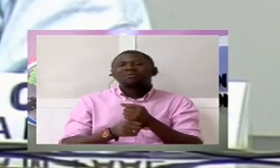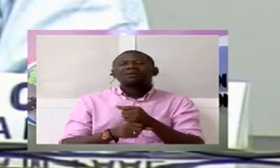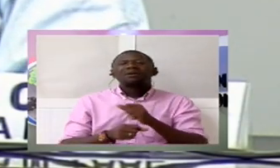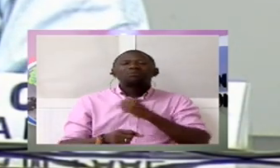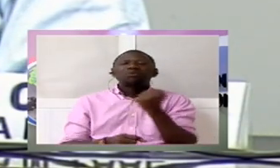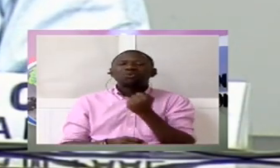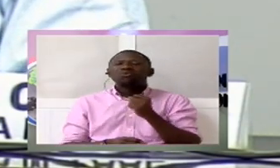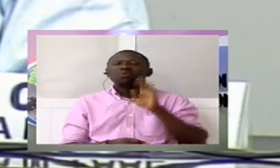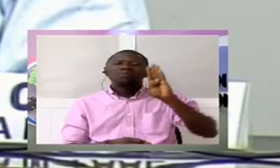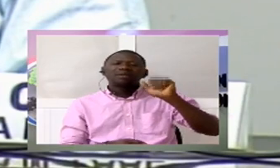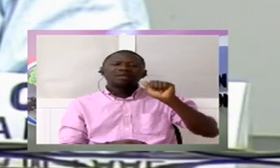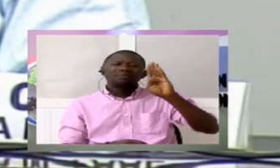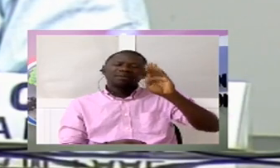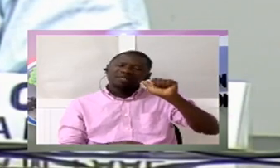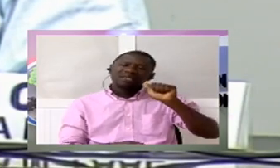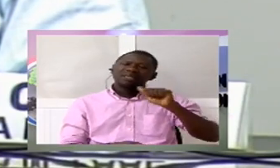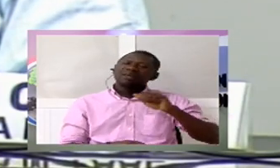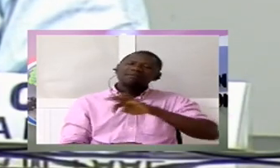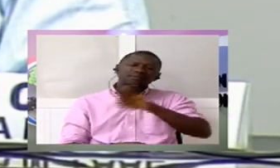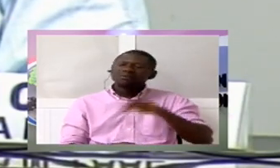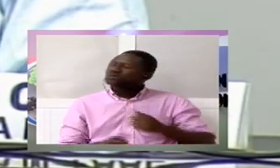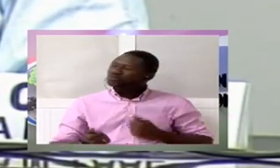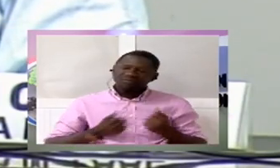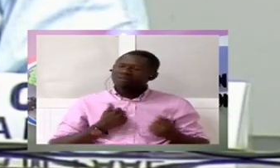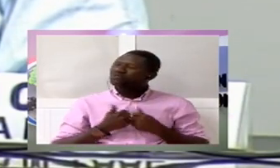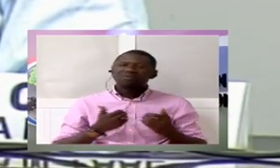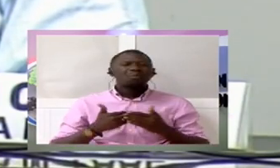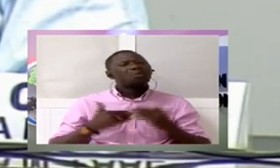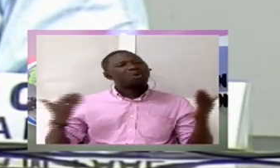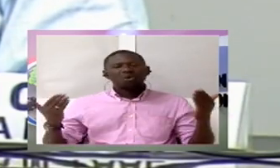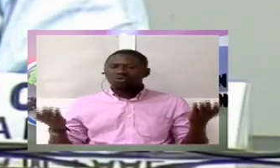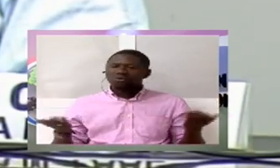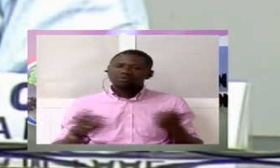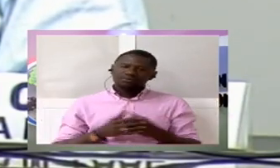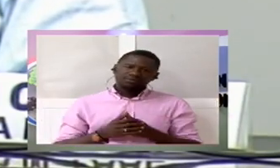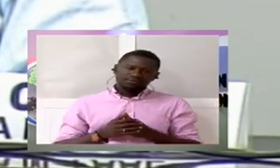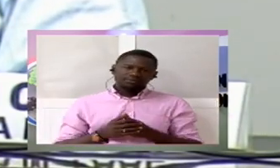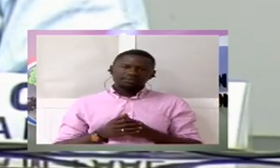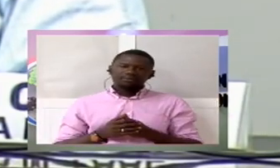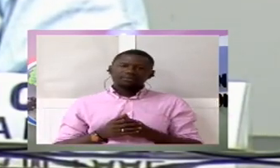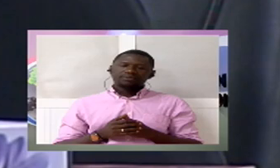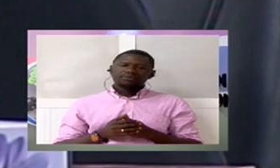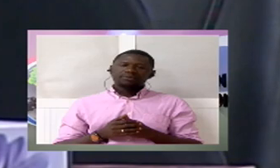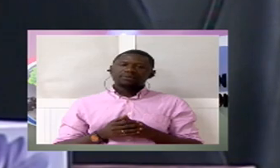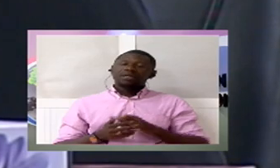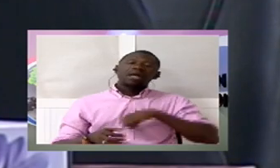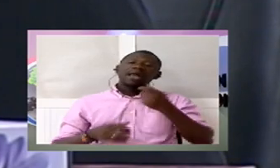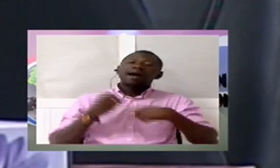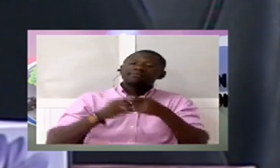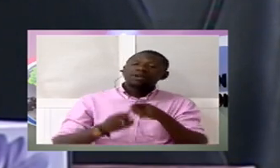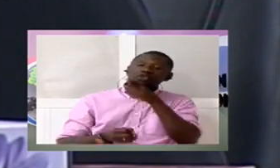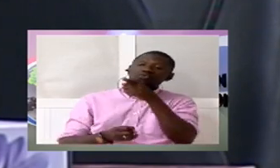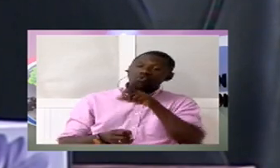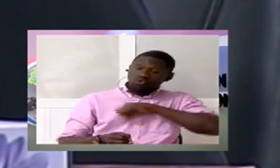alube bata menkono wala ebe ngatango menkono isibu wakono. Life in exile. Anifo inata banko bula